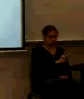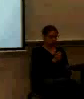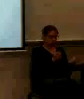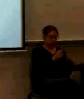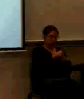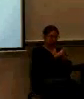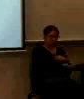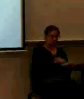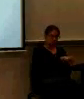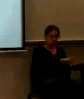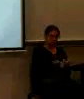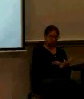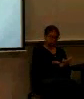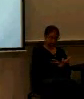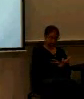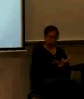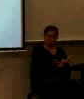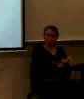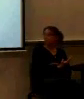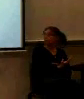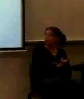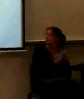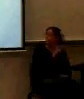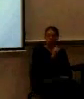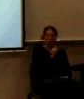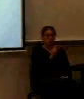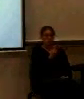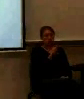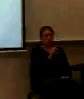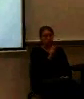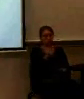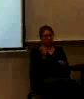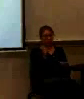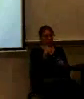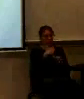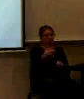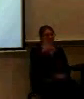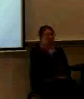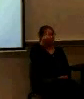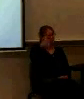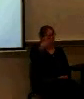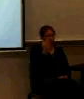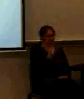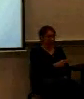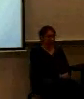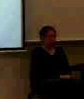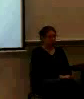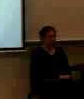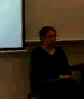pH, that carbonate dominates at high pH.